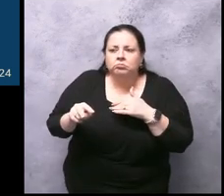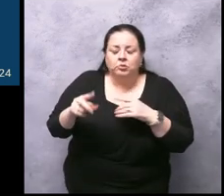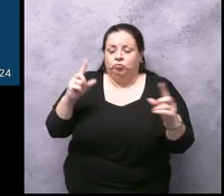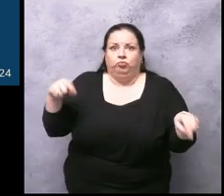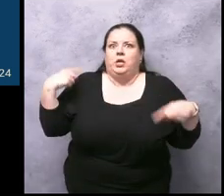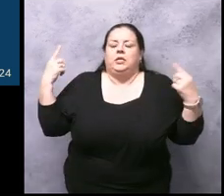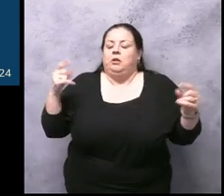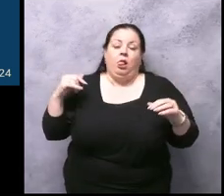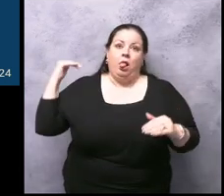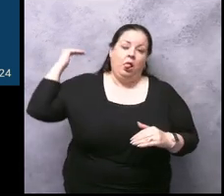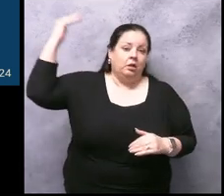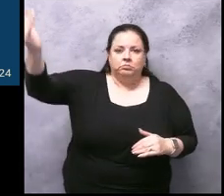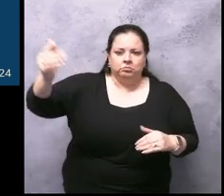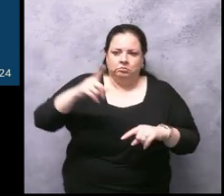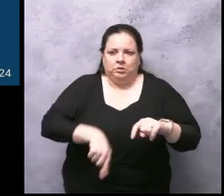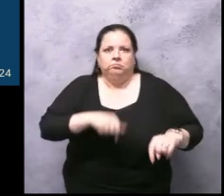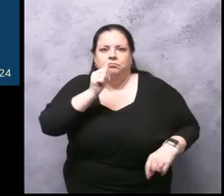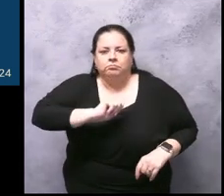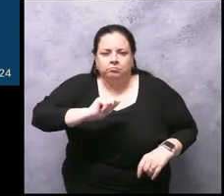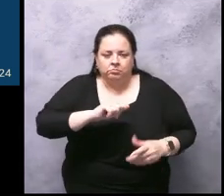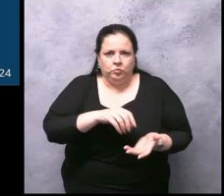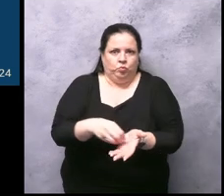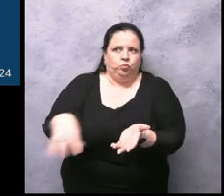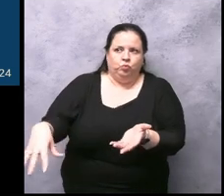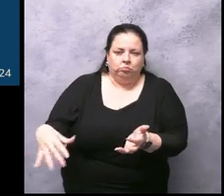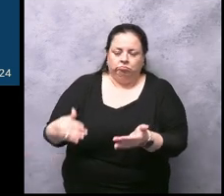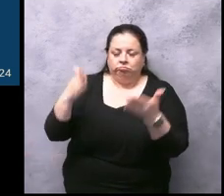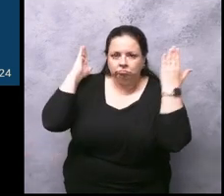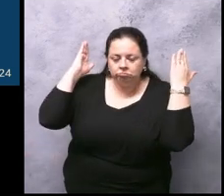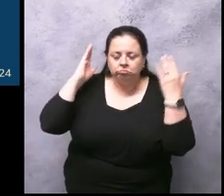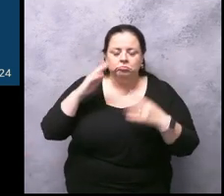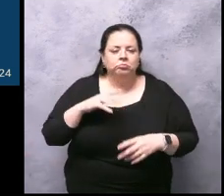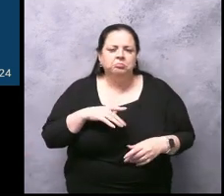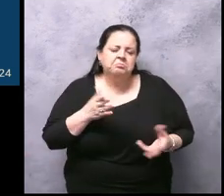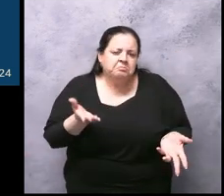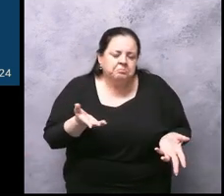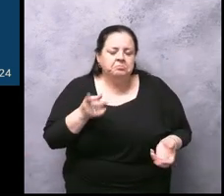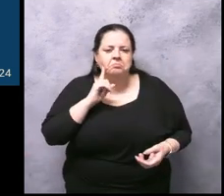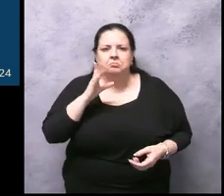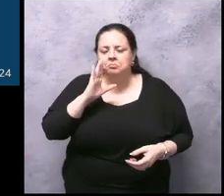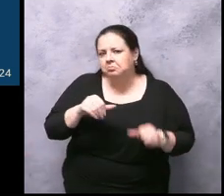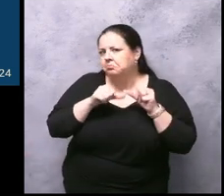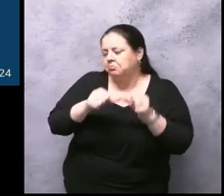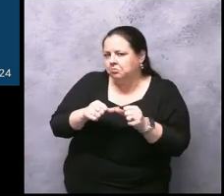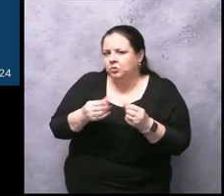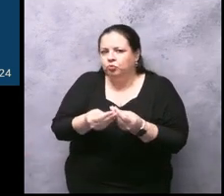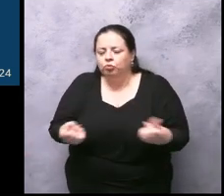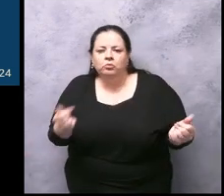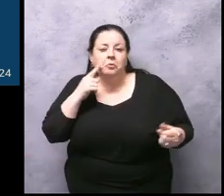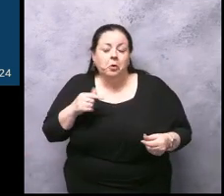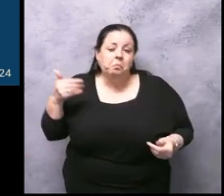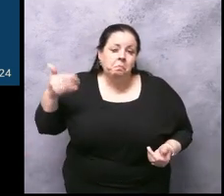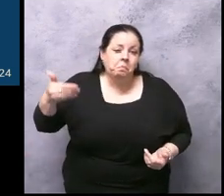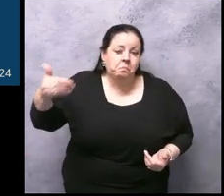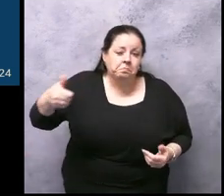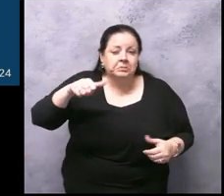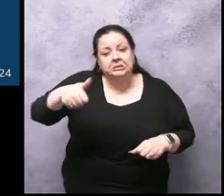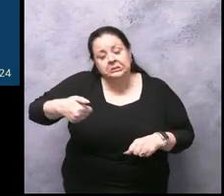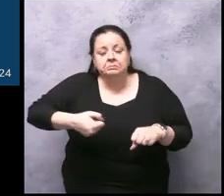wildly unmanageable. And so it's likely to be the solution to the next 10 years worth